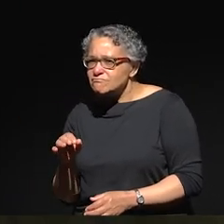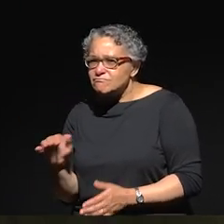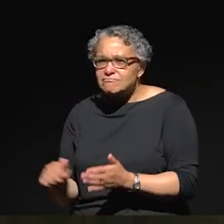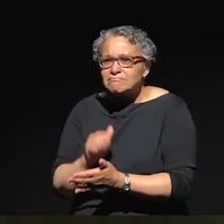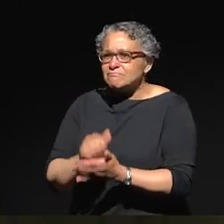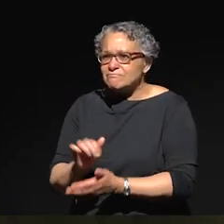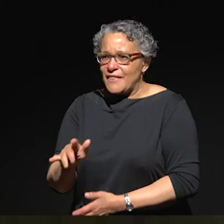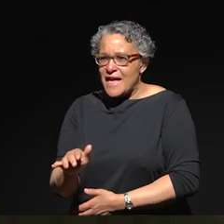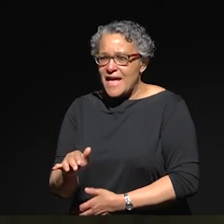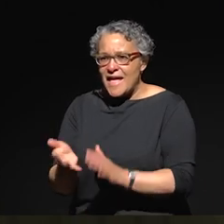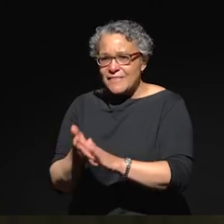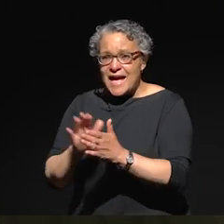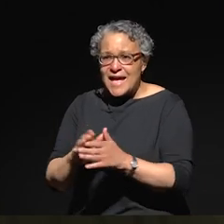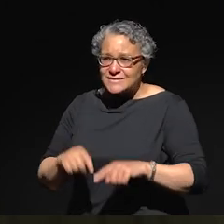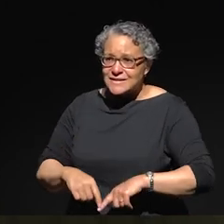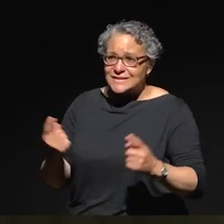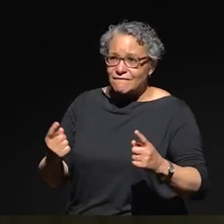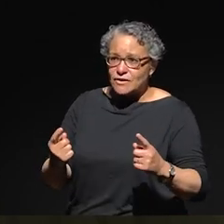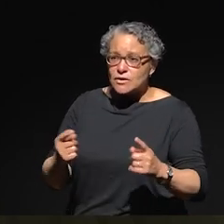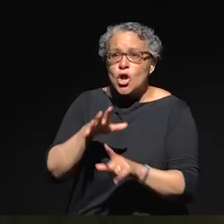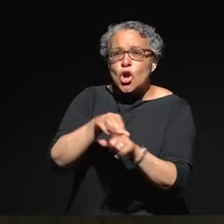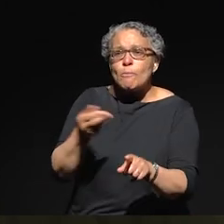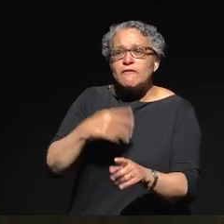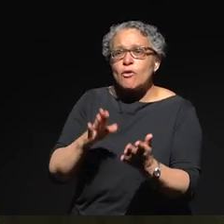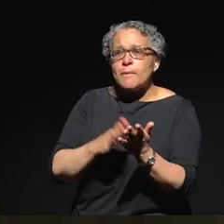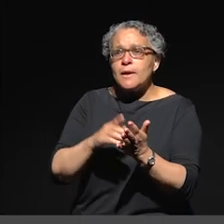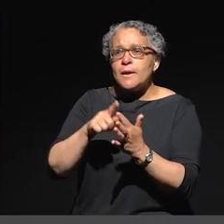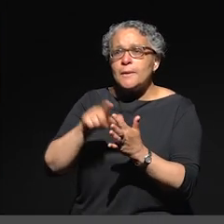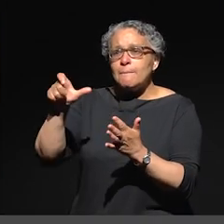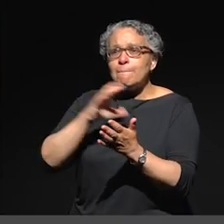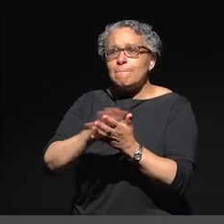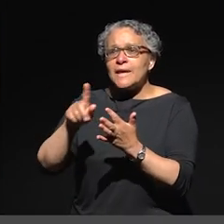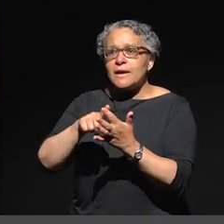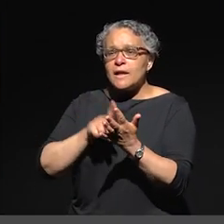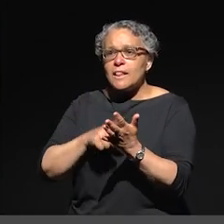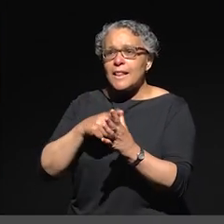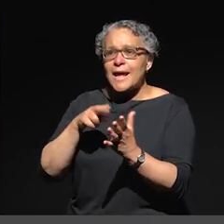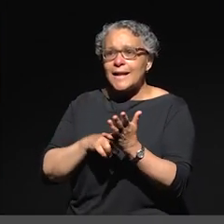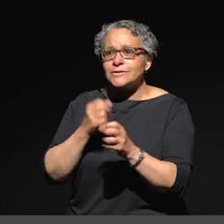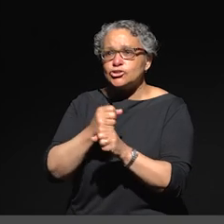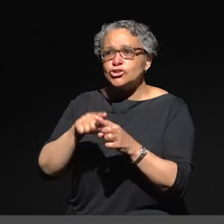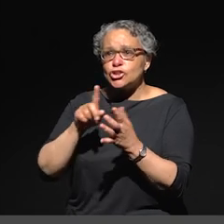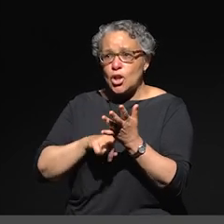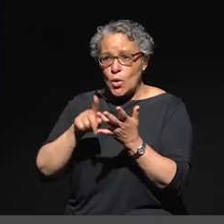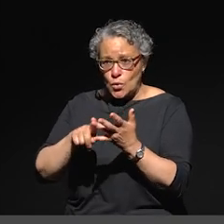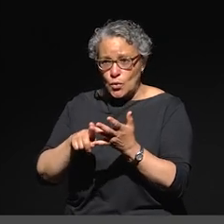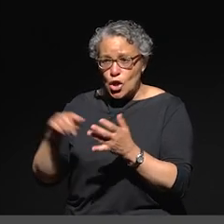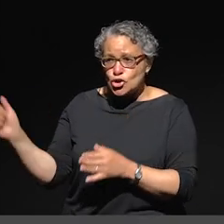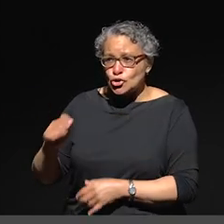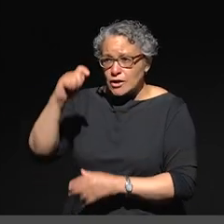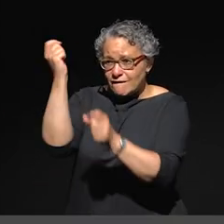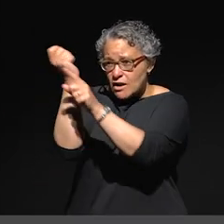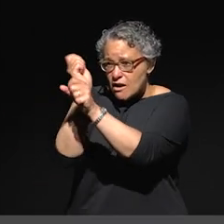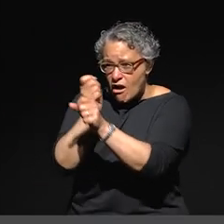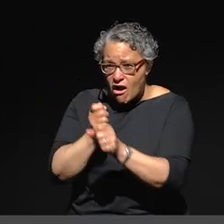of the hands, that he's adapting from Michelangelo, who's carving, he's supposed to carve the apostles for the